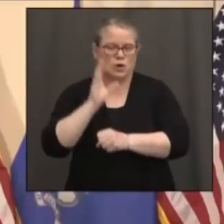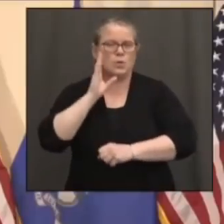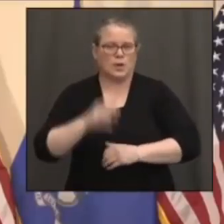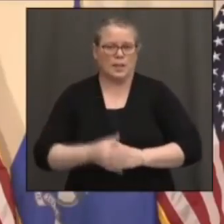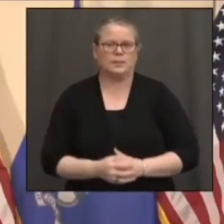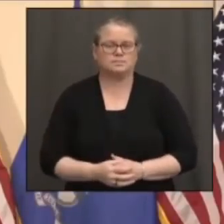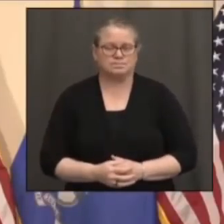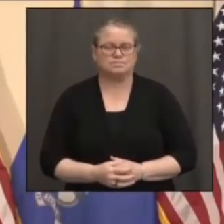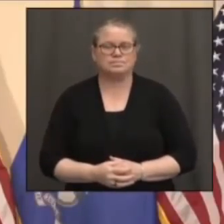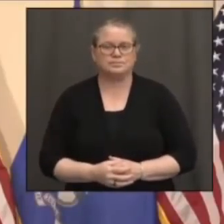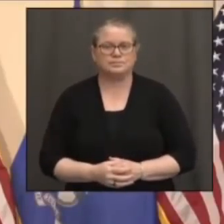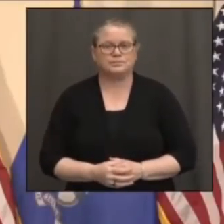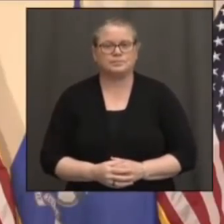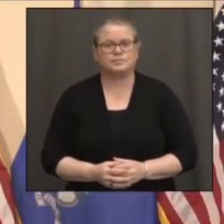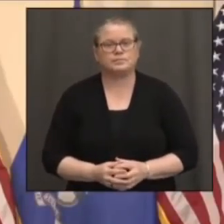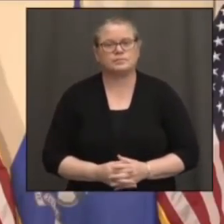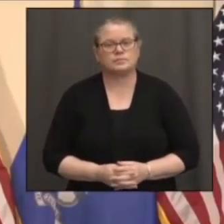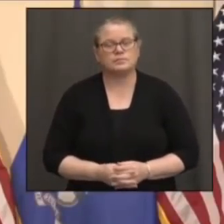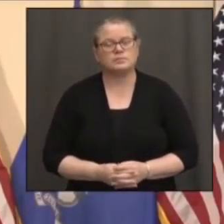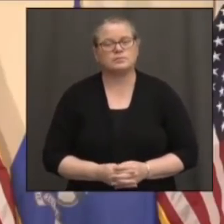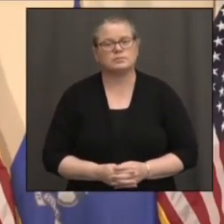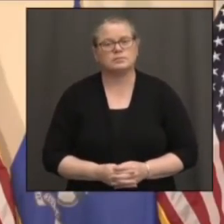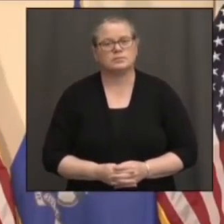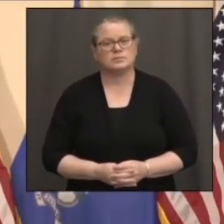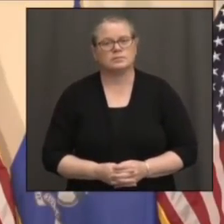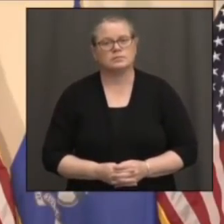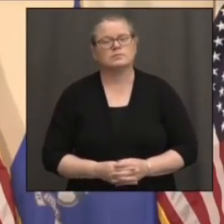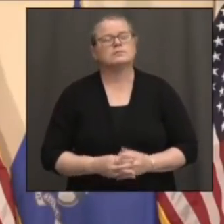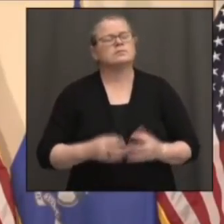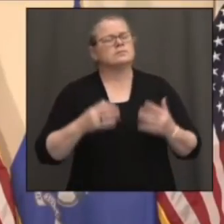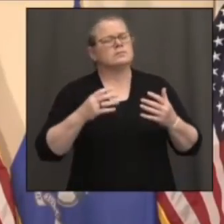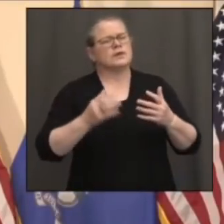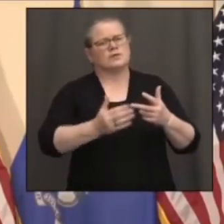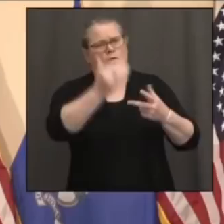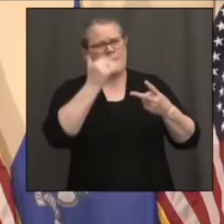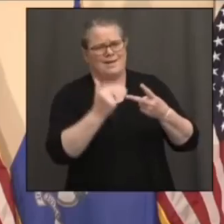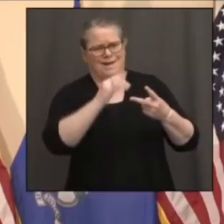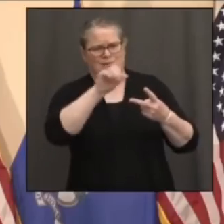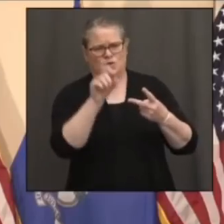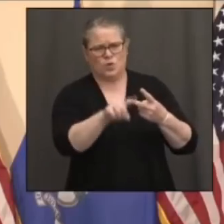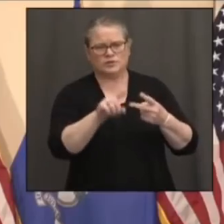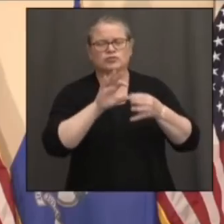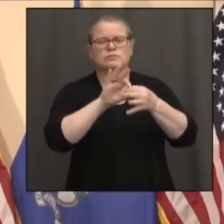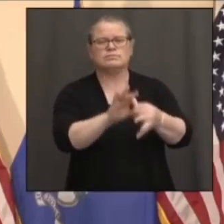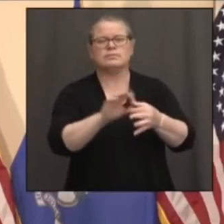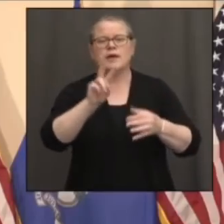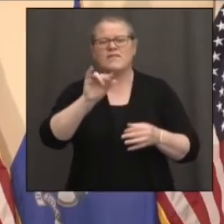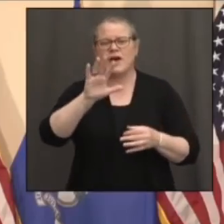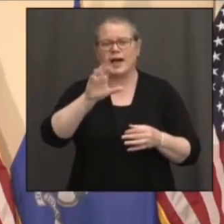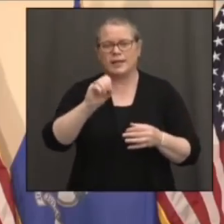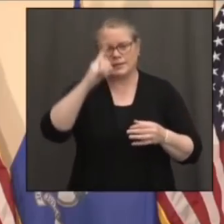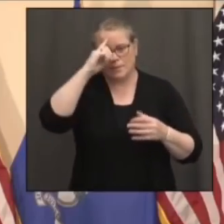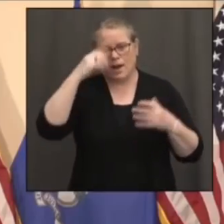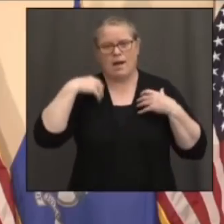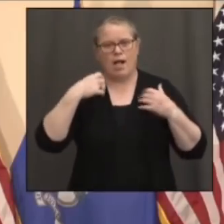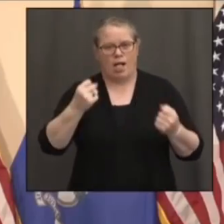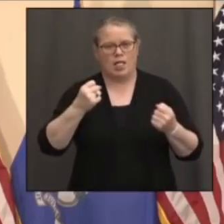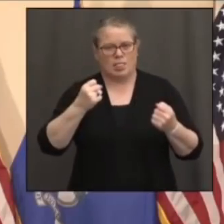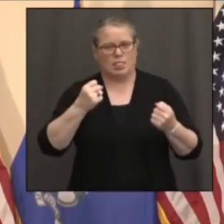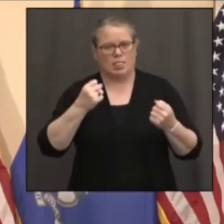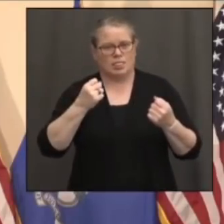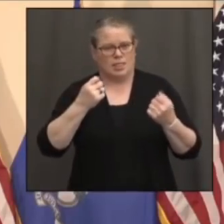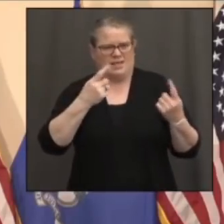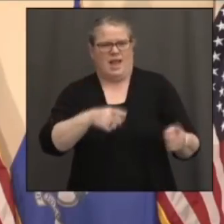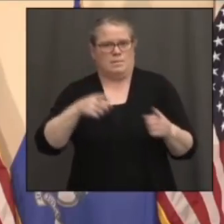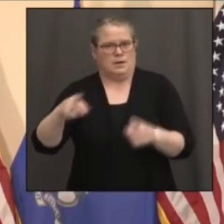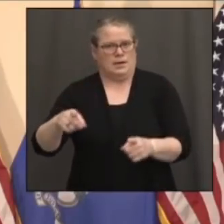my final question goes back to the violence and mental health issues that we're experiencing. Do you feel like it's going to subside now